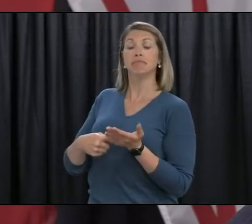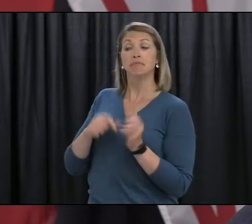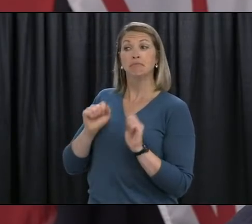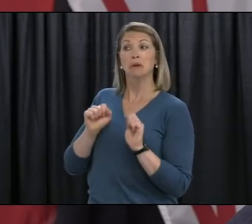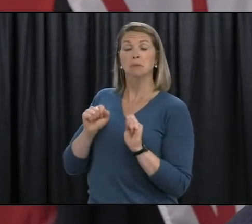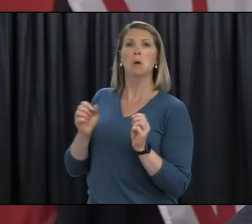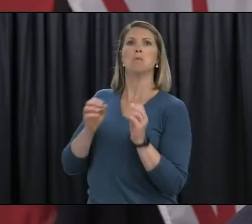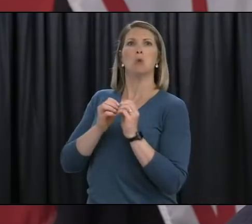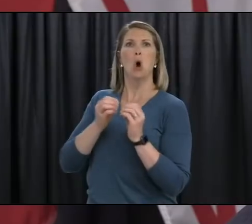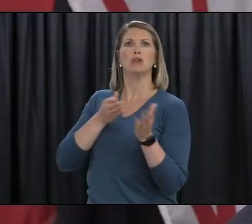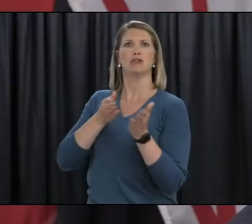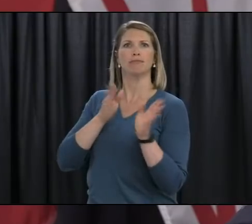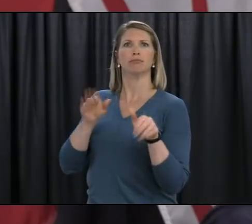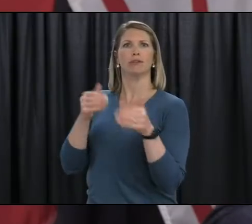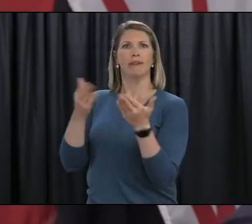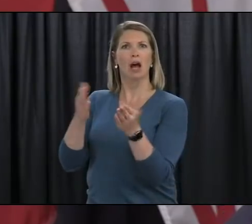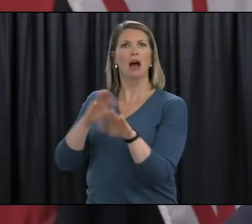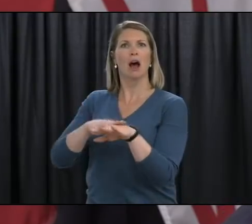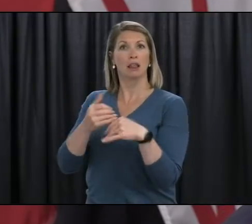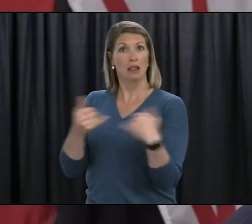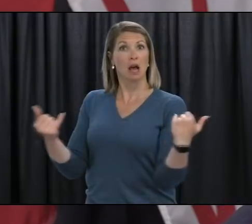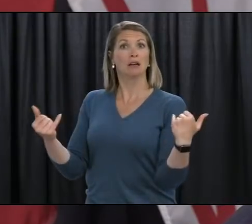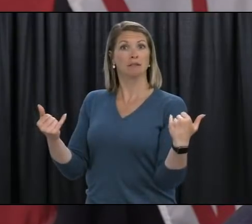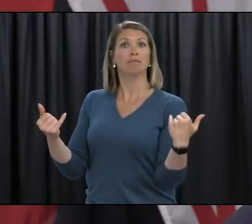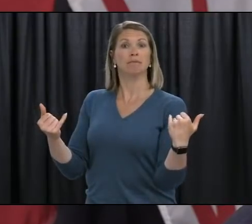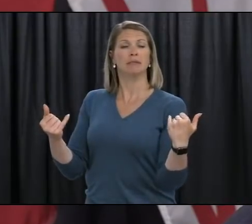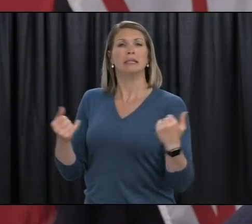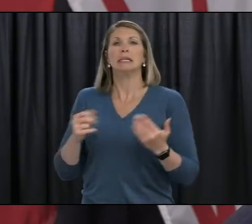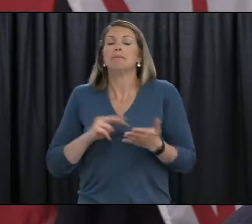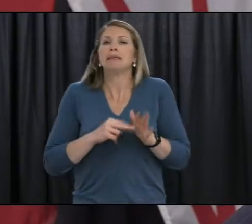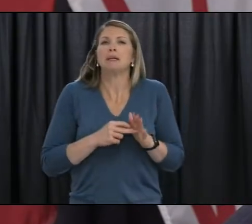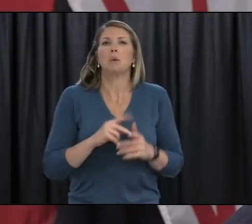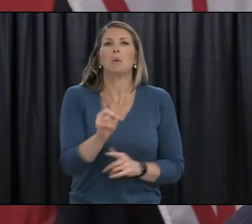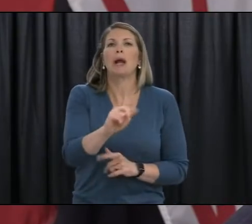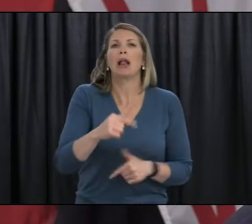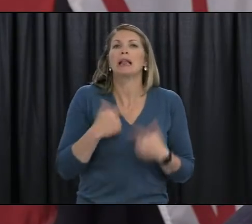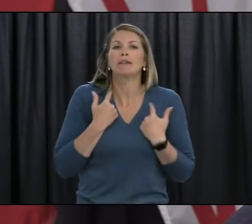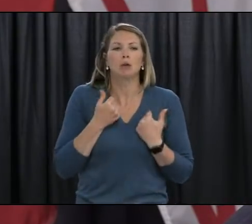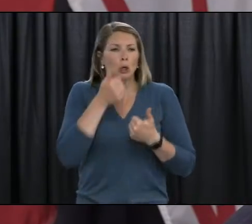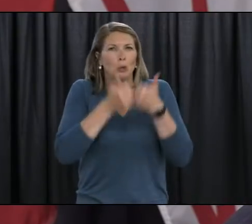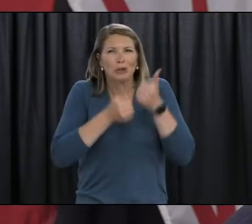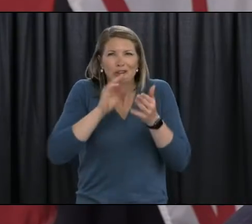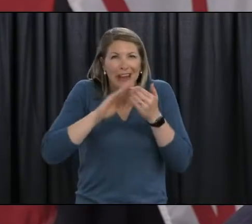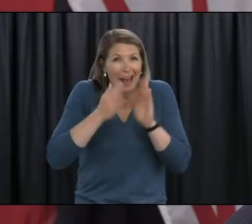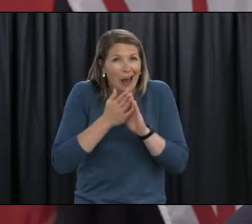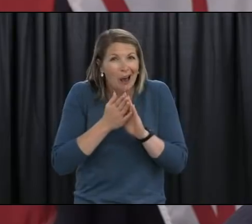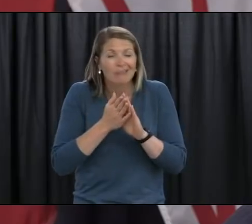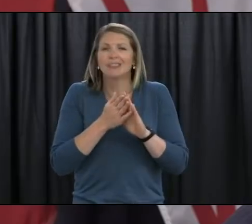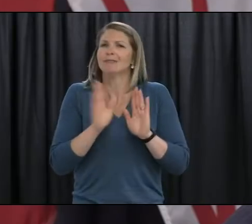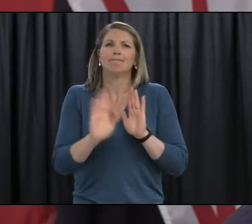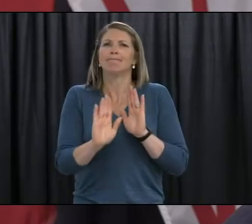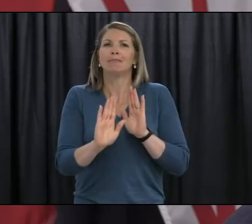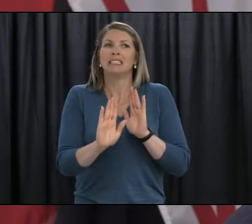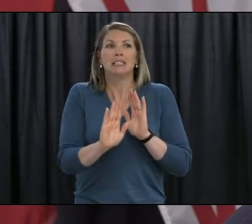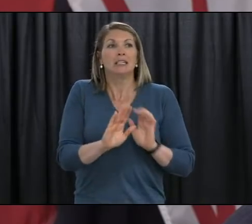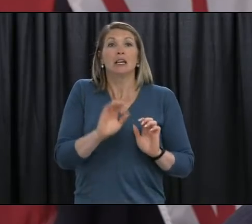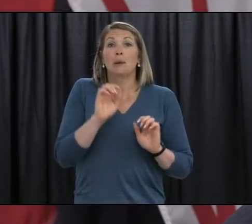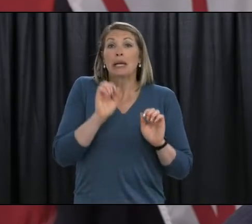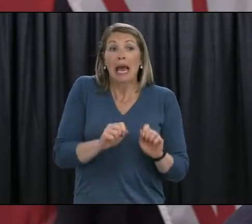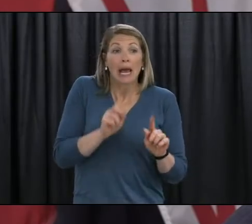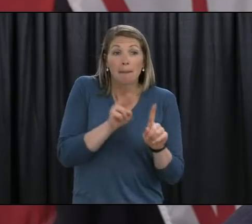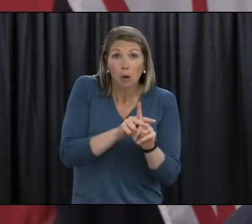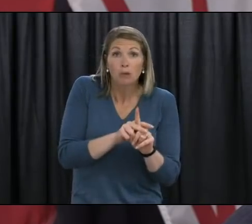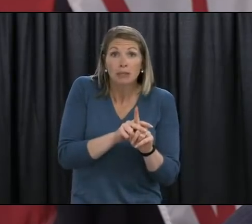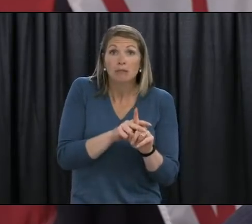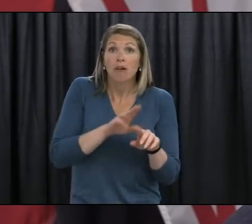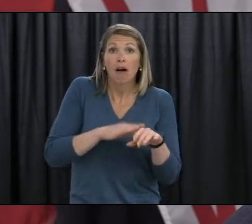more services online. So then it really doesn't matter where you live. It doesn't matter about the appointment. You can actually make those decisions and